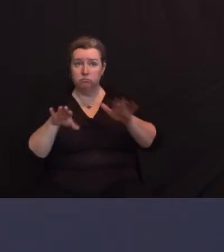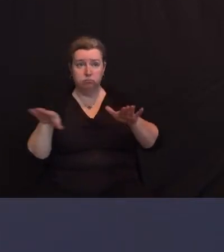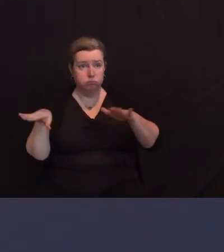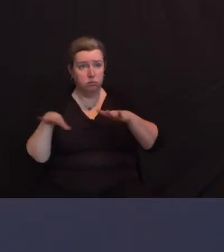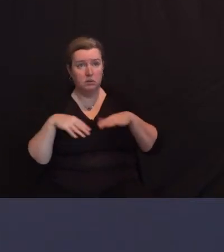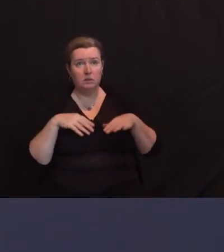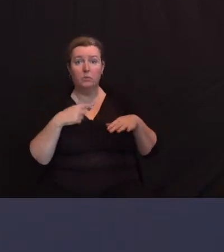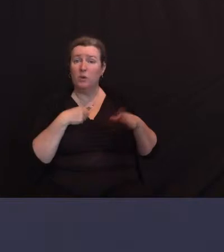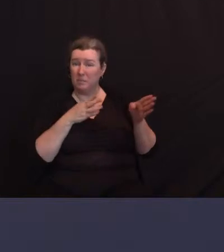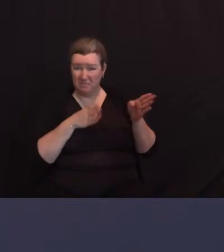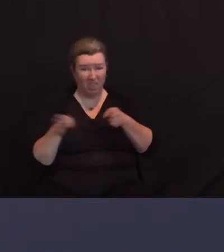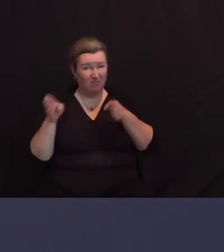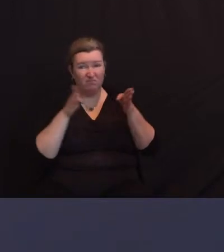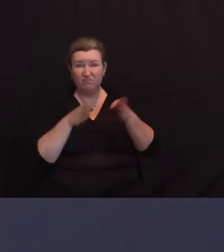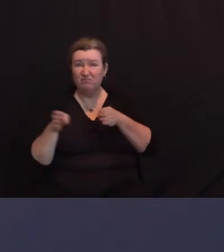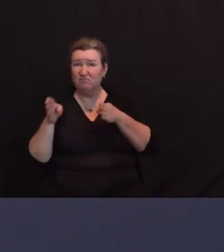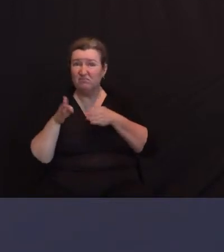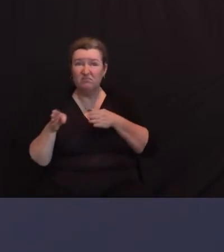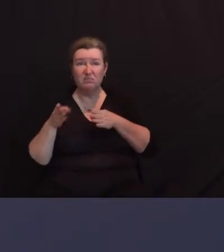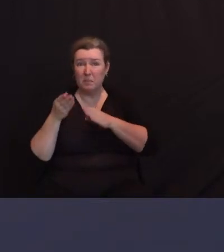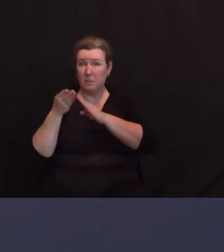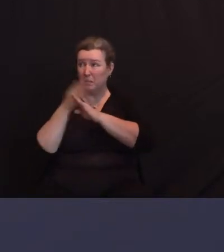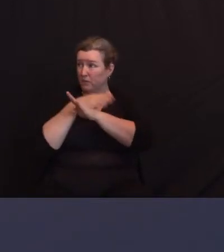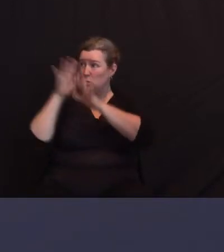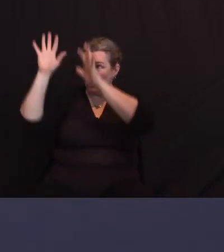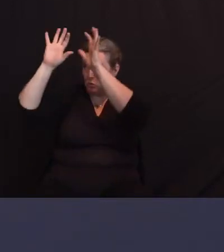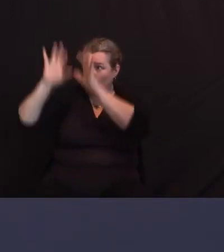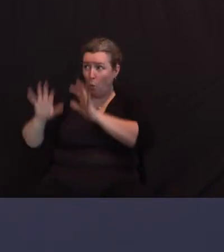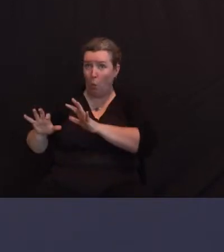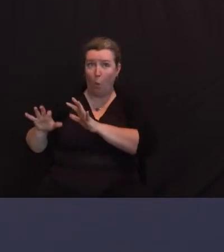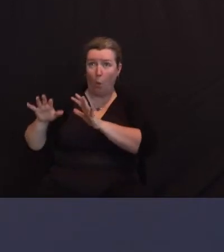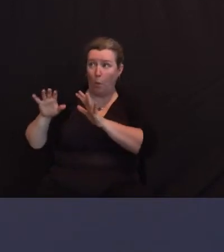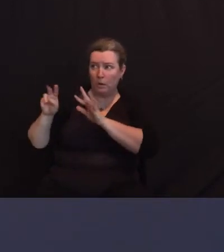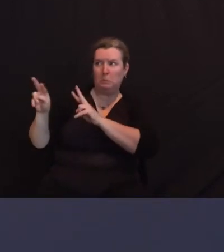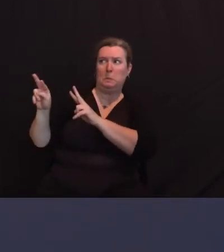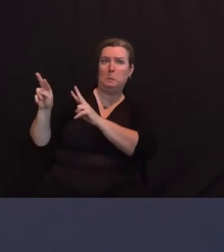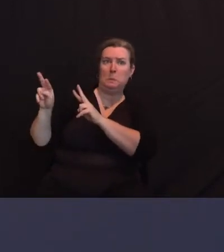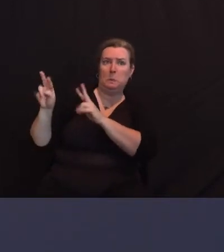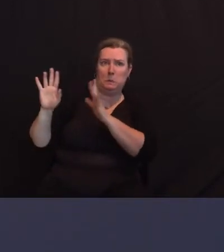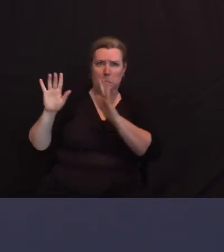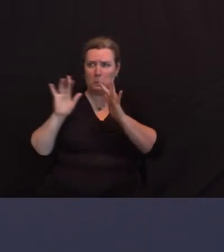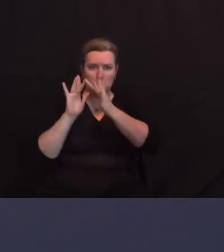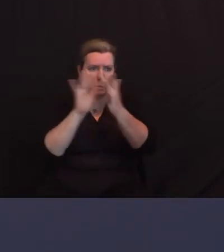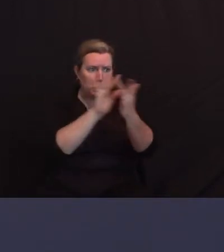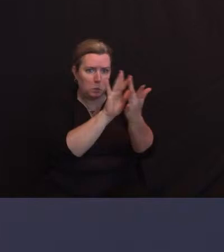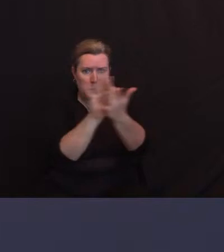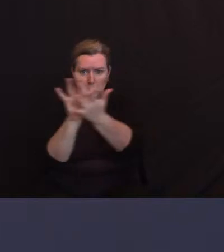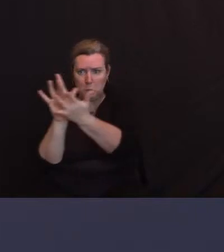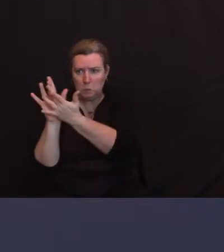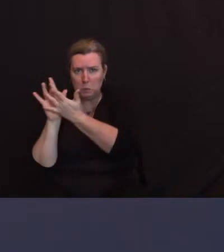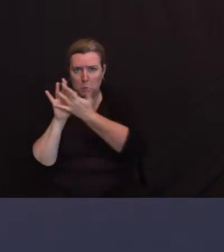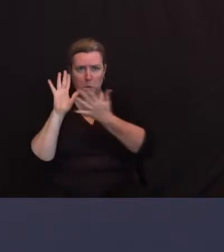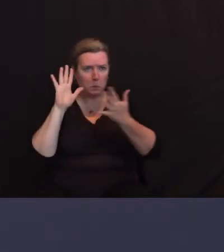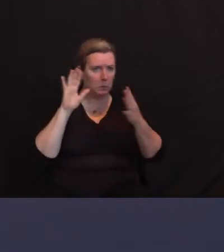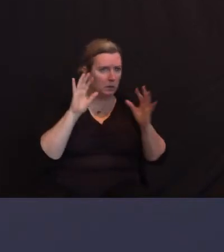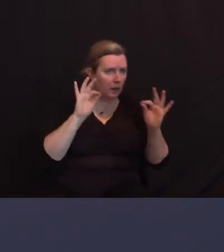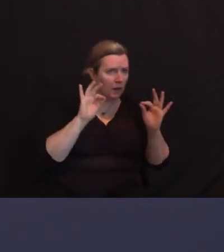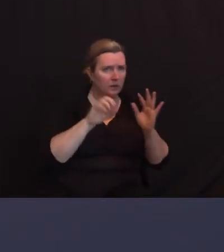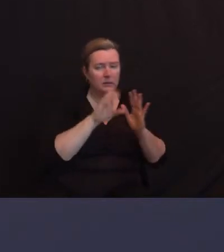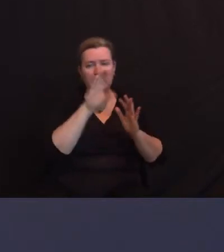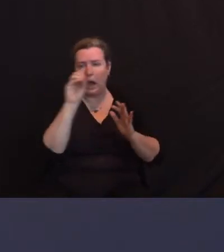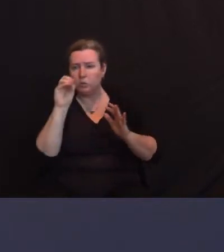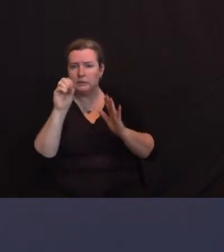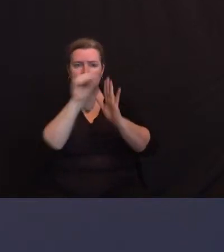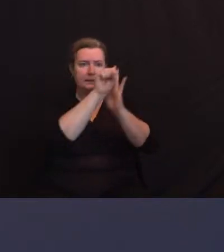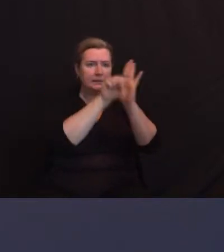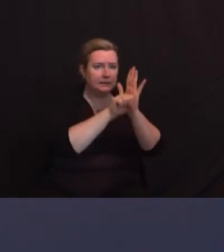that went into this in advance of the storm with our federal, state, county partners, the calls throughout the weekend, and that allowed for us to